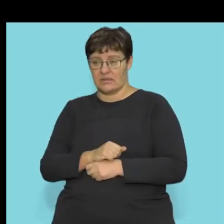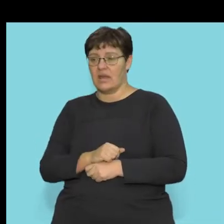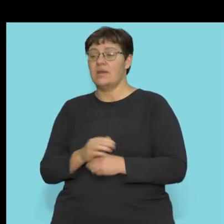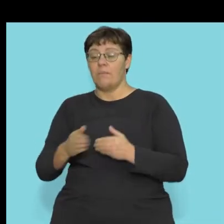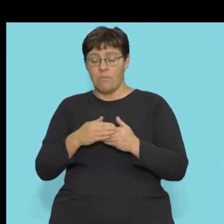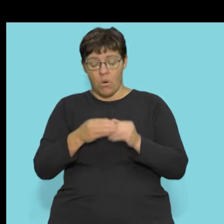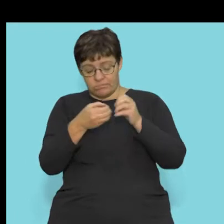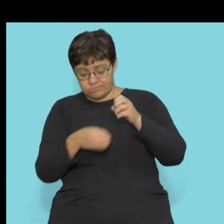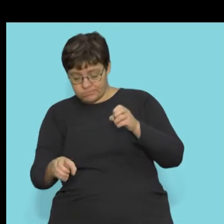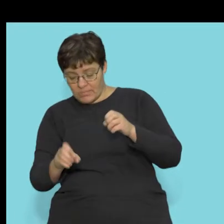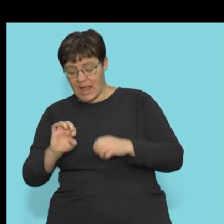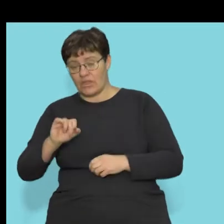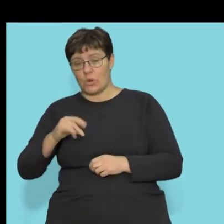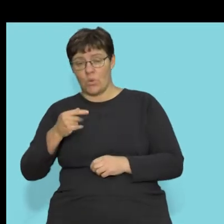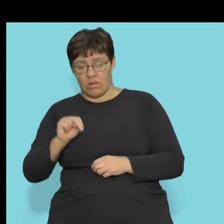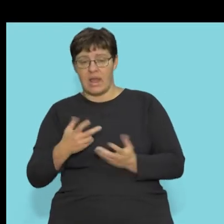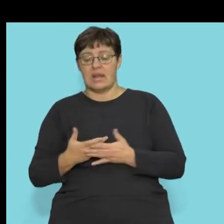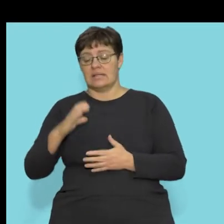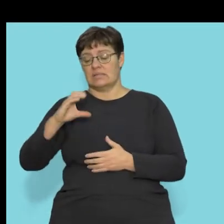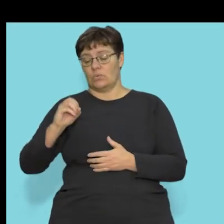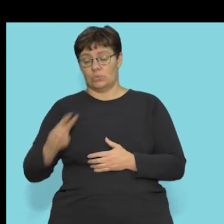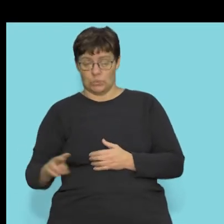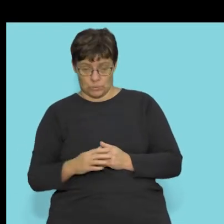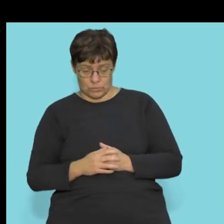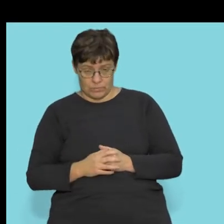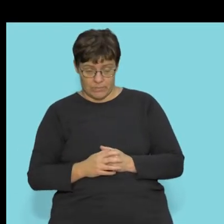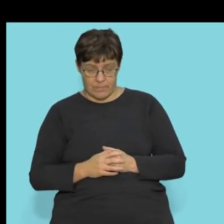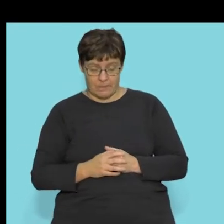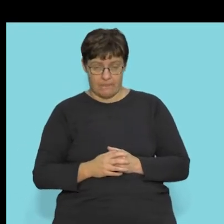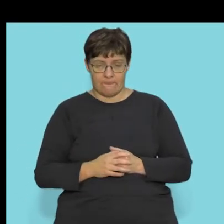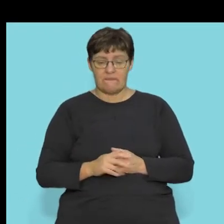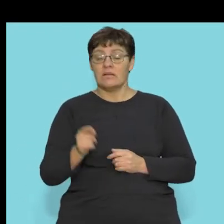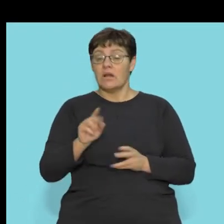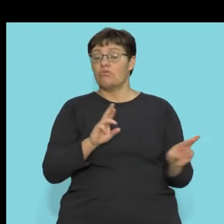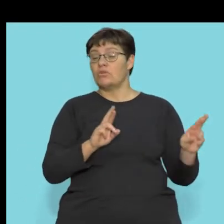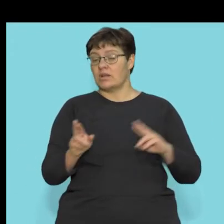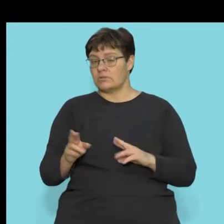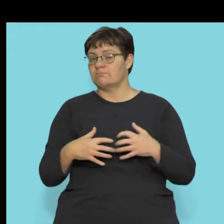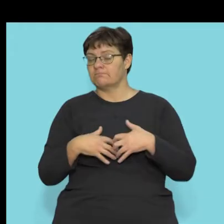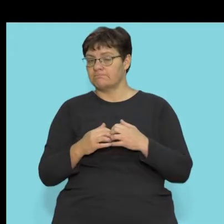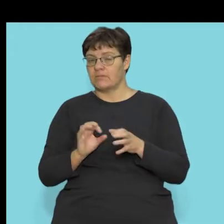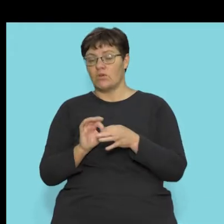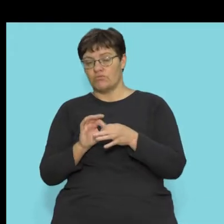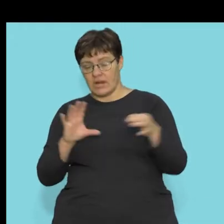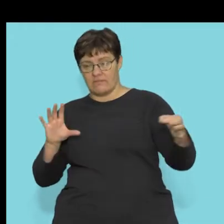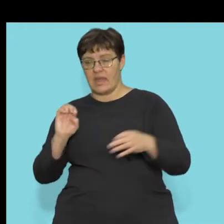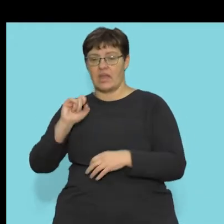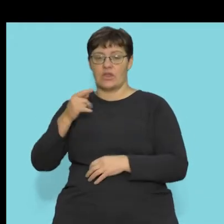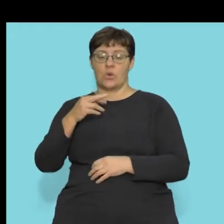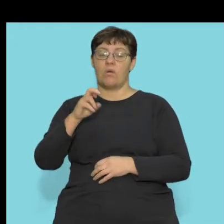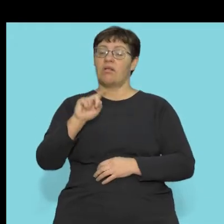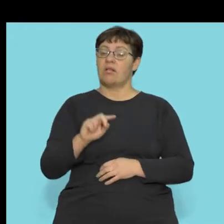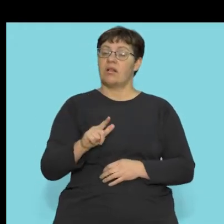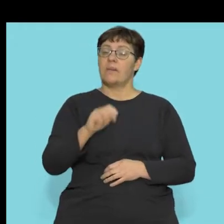down into ethanol and carbon dioxide. And we see this reaction being the release of